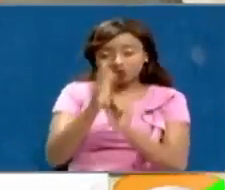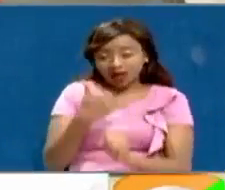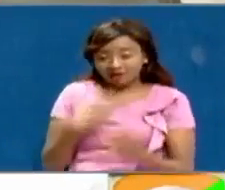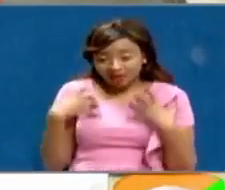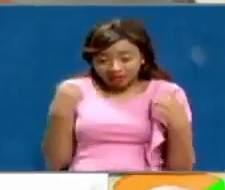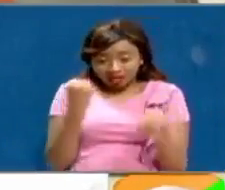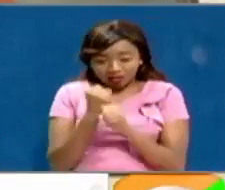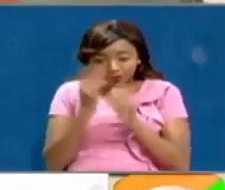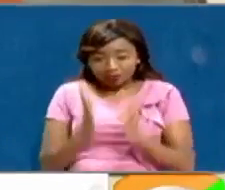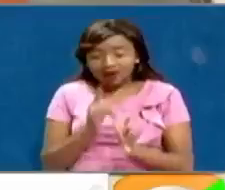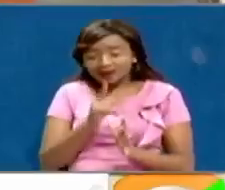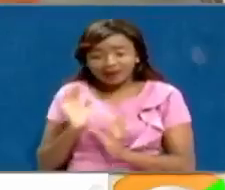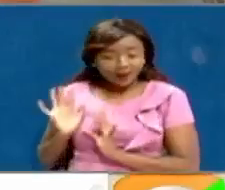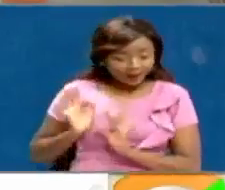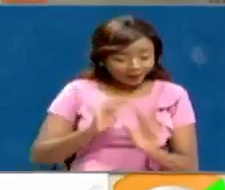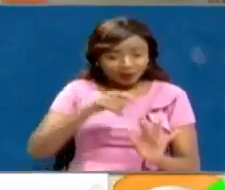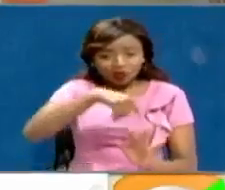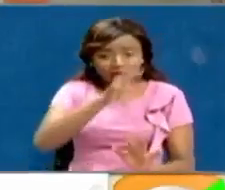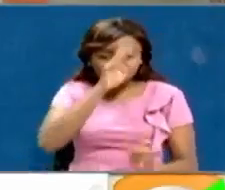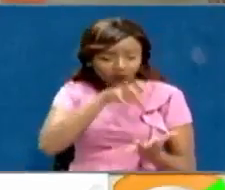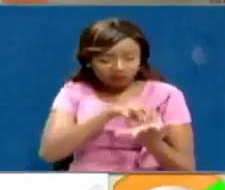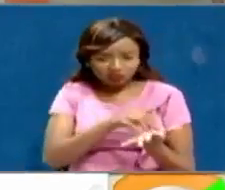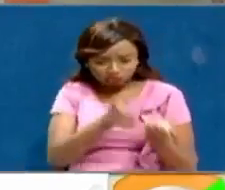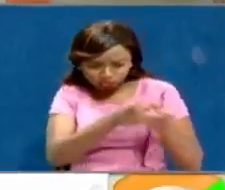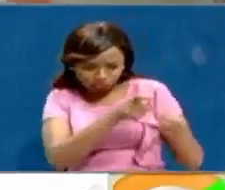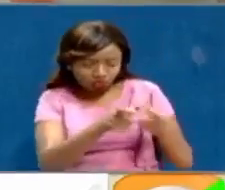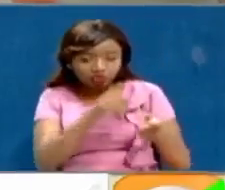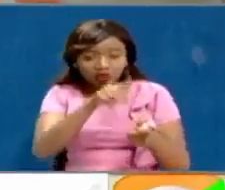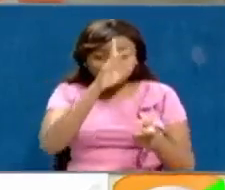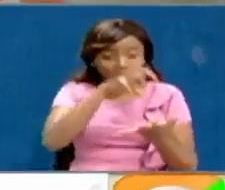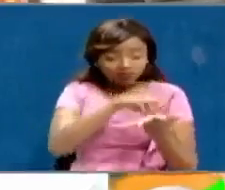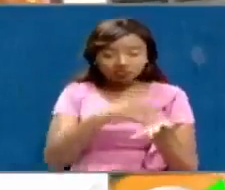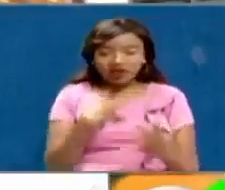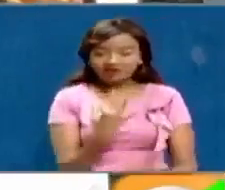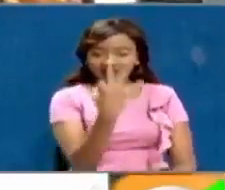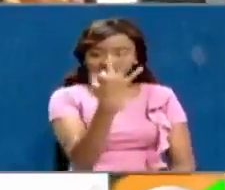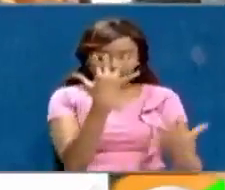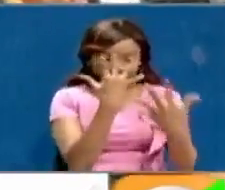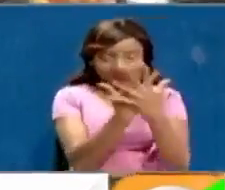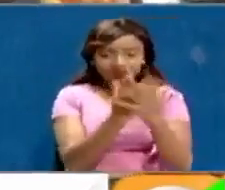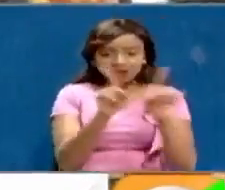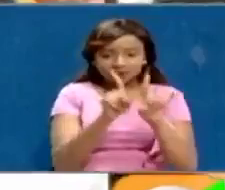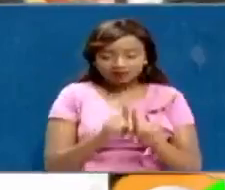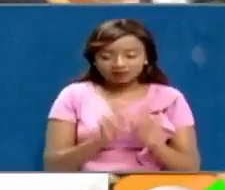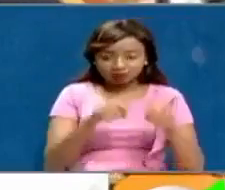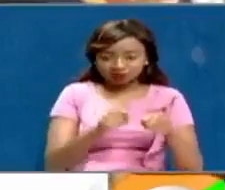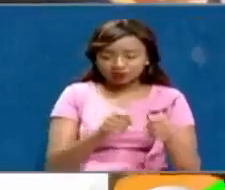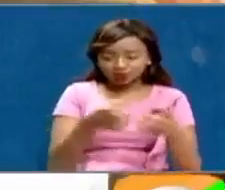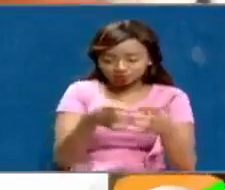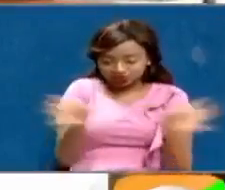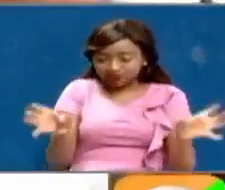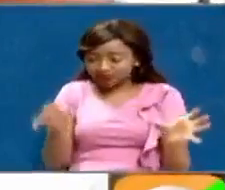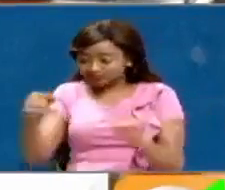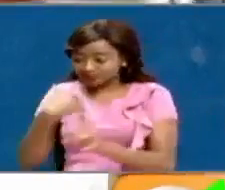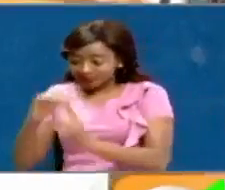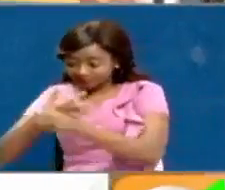seen streaming into the police station after the revelation. The police station, which has 3 cells, and able to separate the positive cases from those